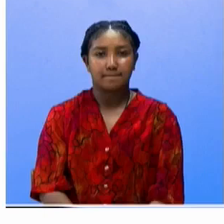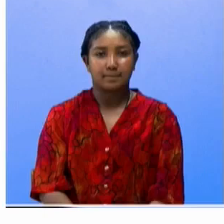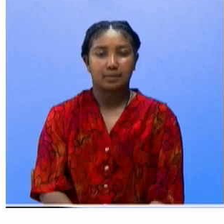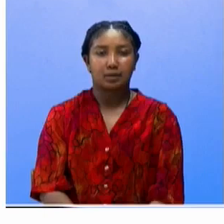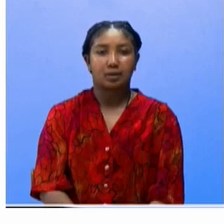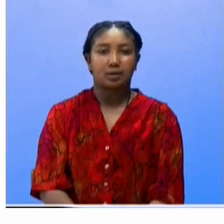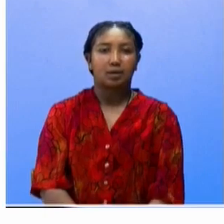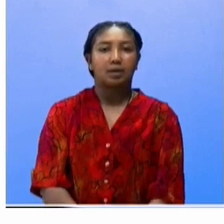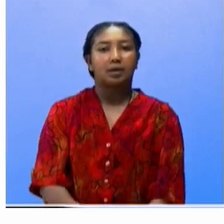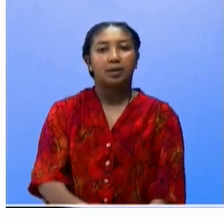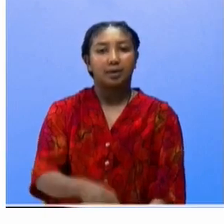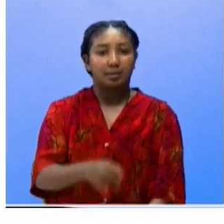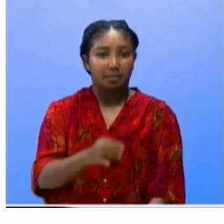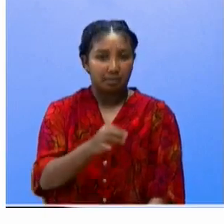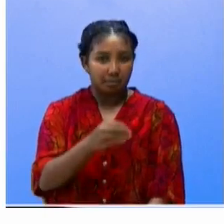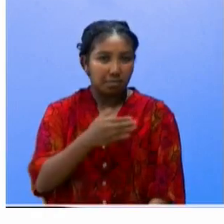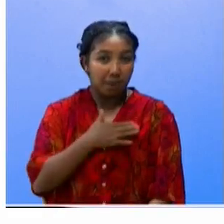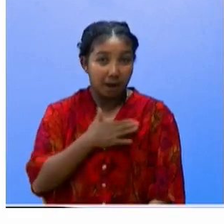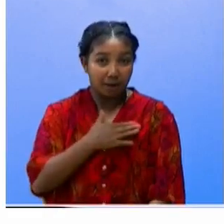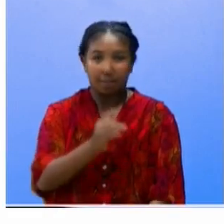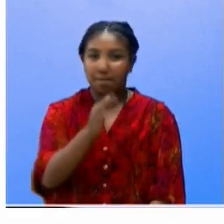My mother